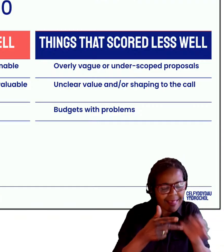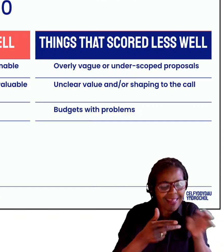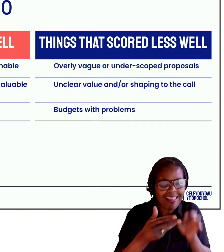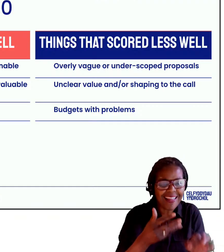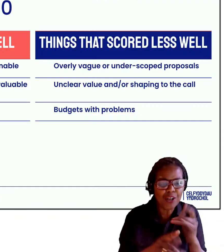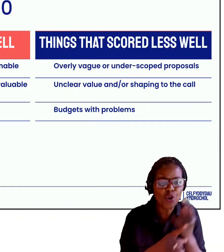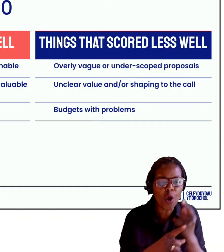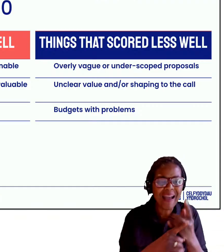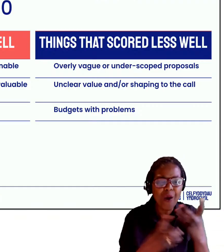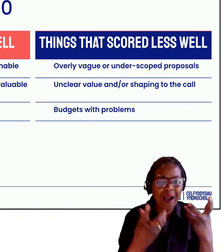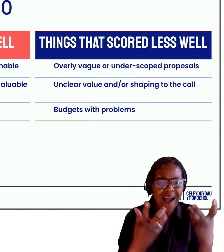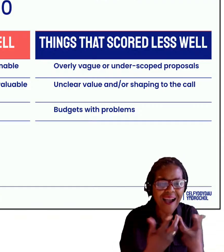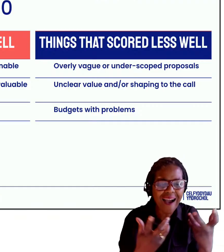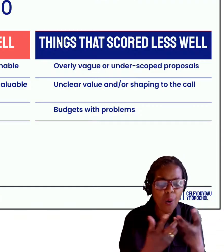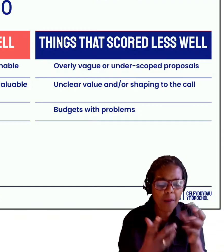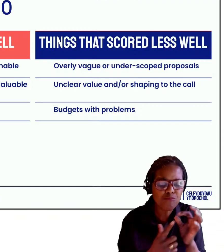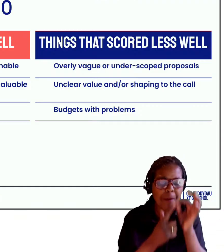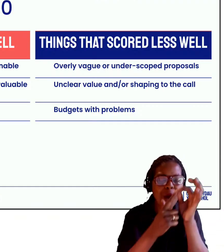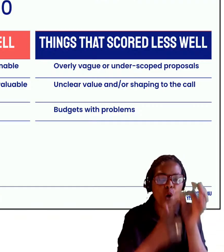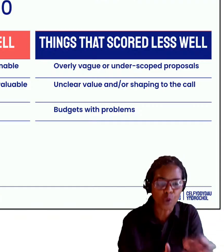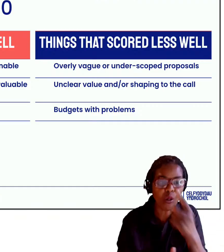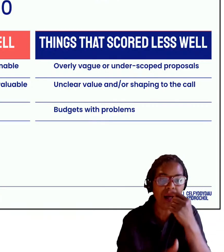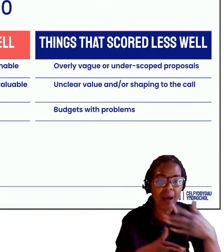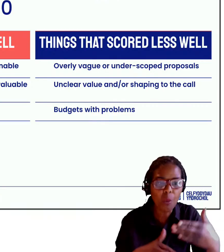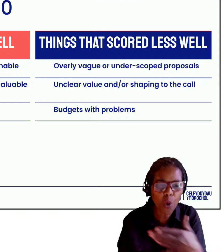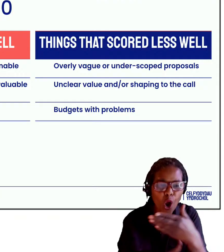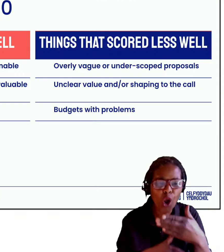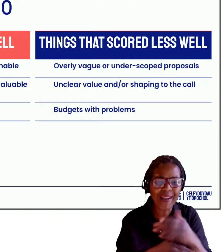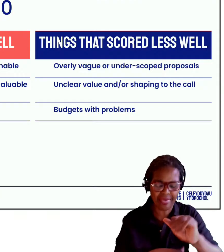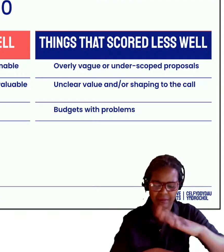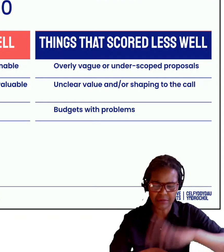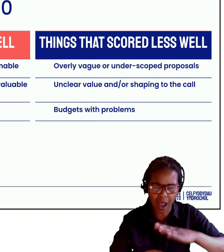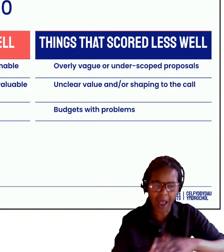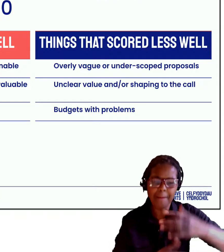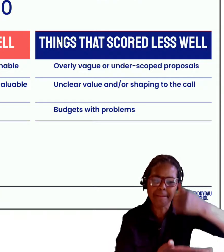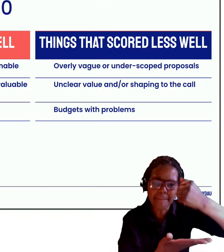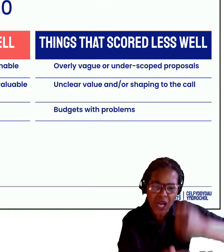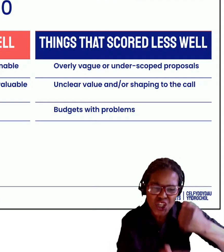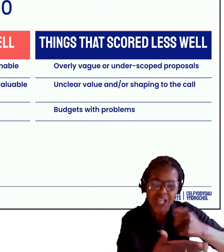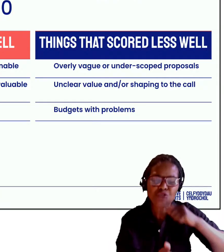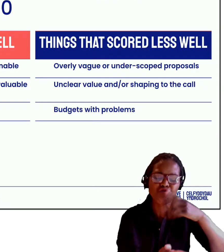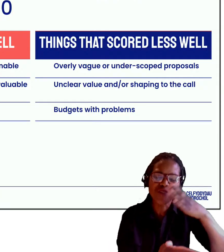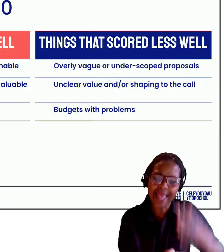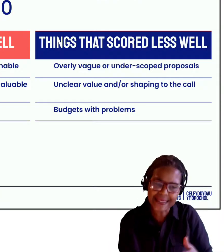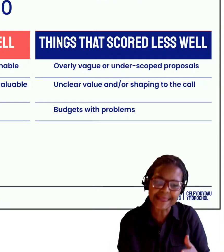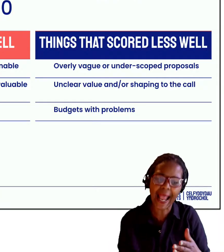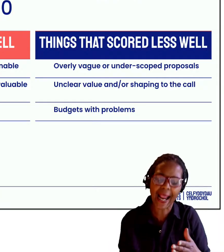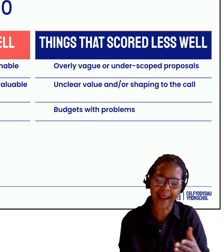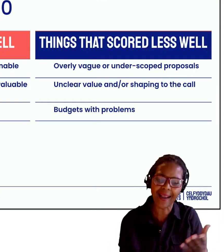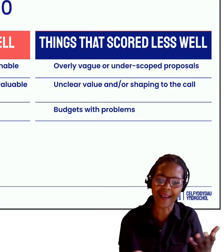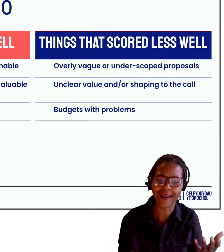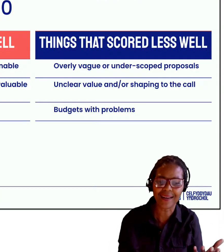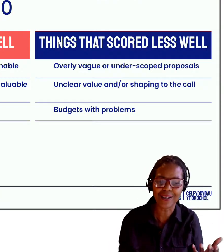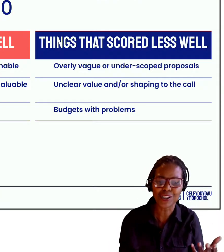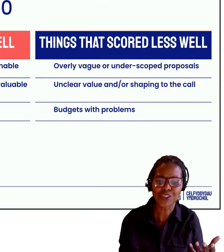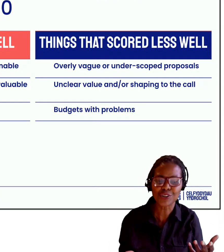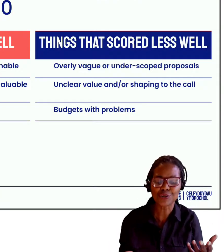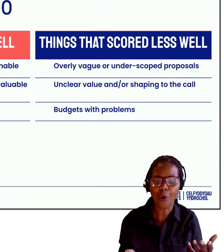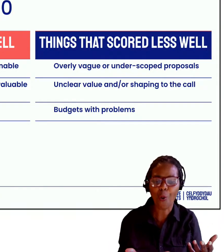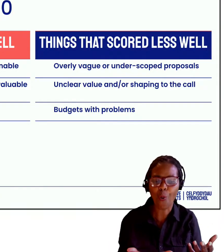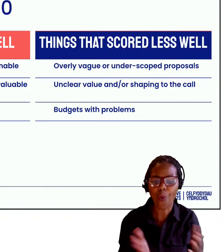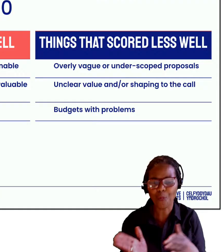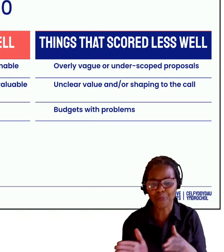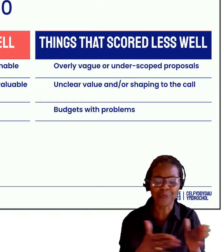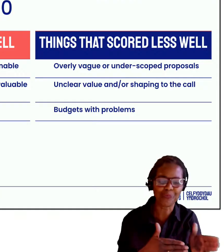was feasible and within the time frame, and the budget was realistic. So on the other side, problems